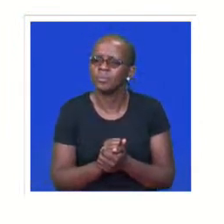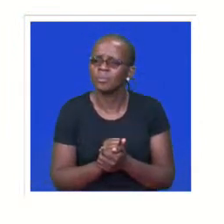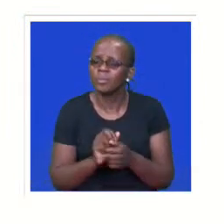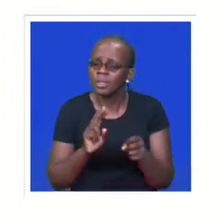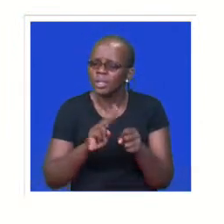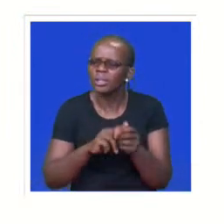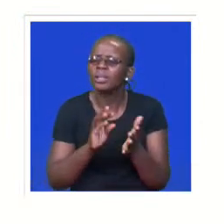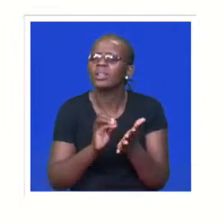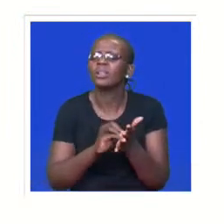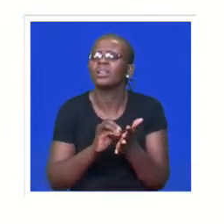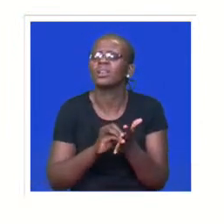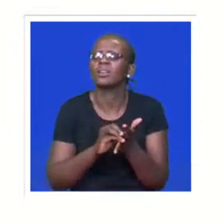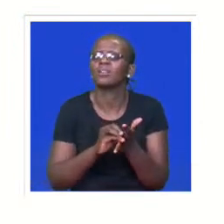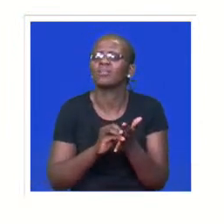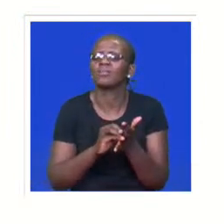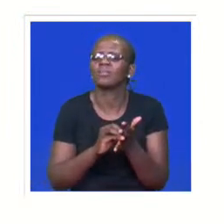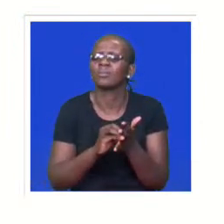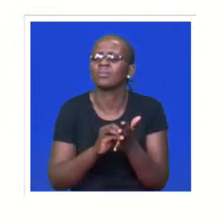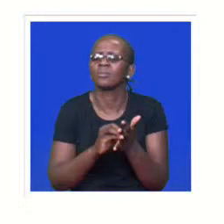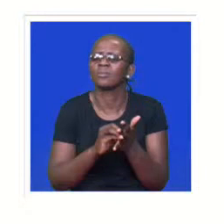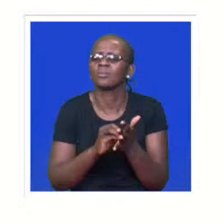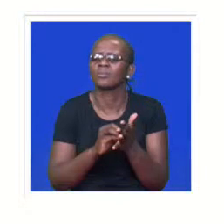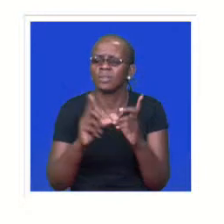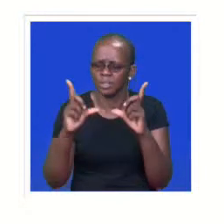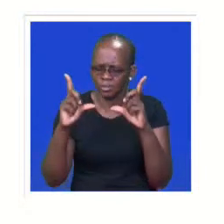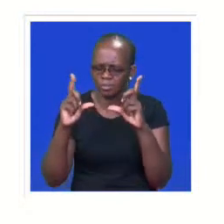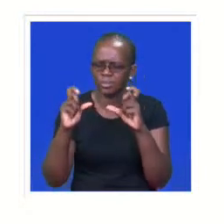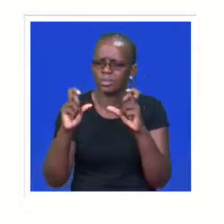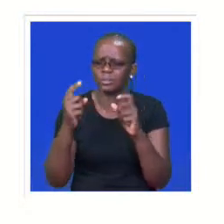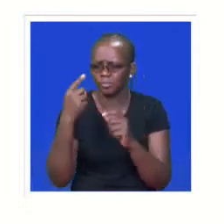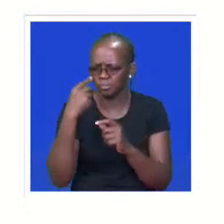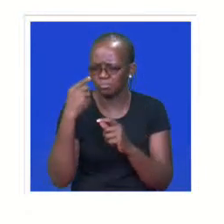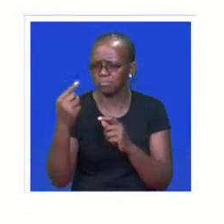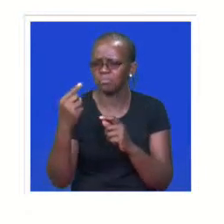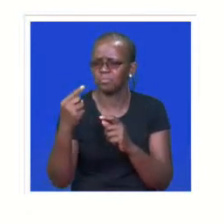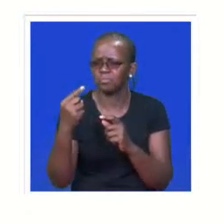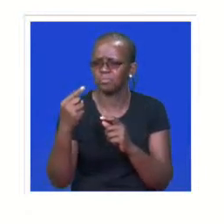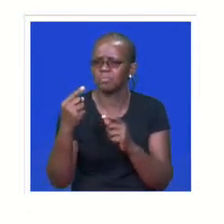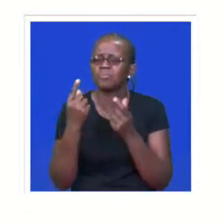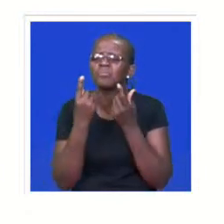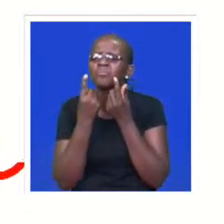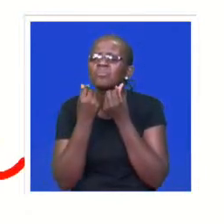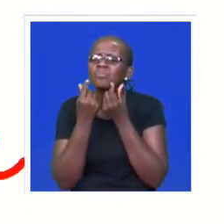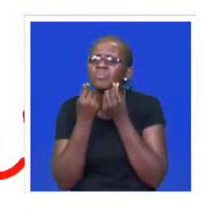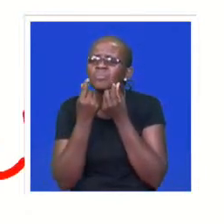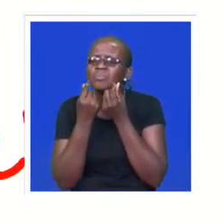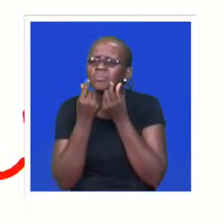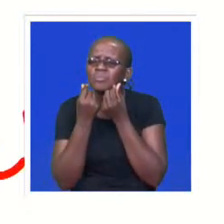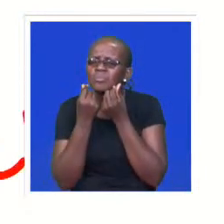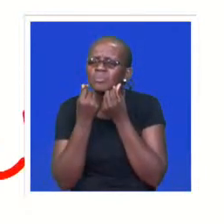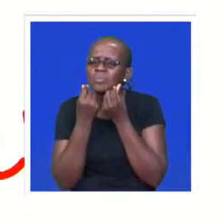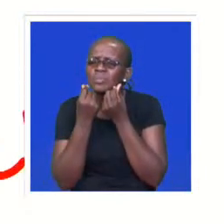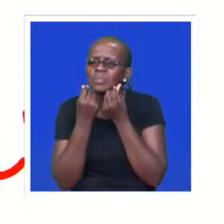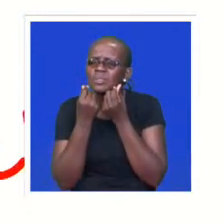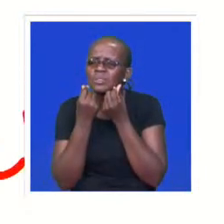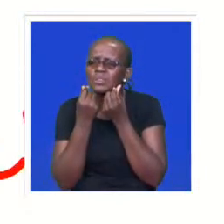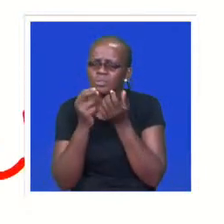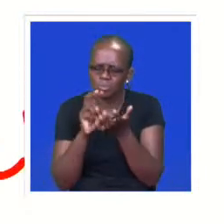can you see that the cat is now standing in front of the cheese there? There is some cheese there.